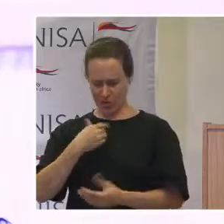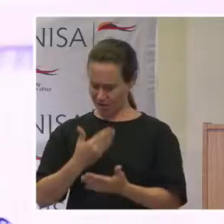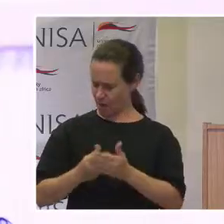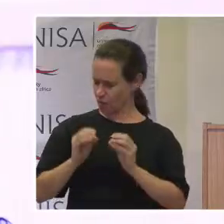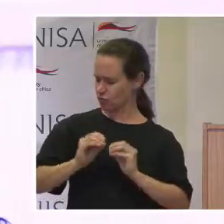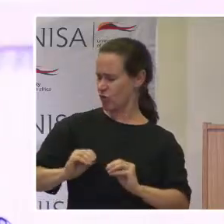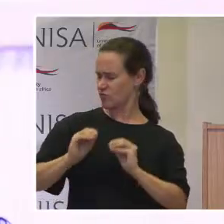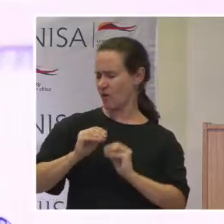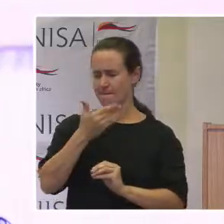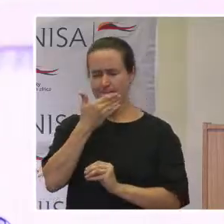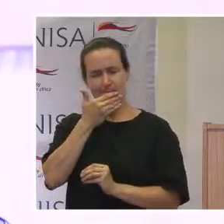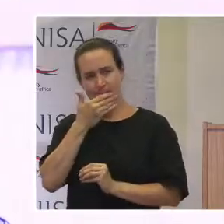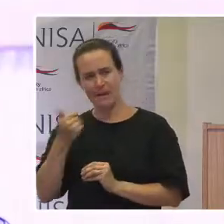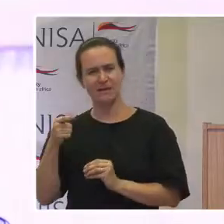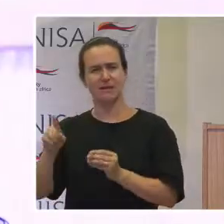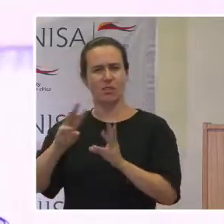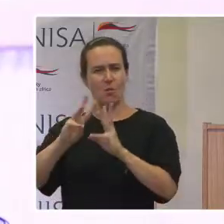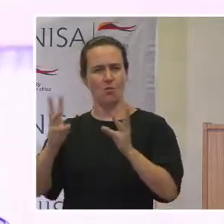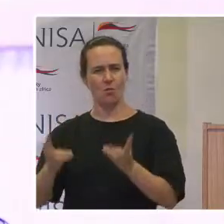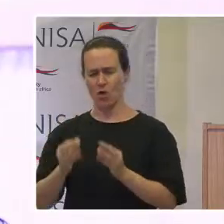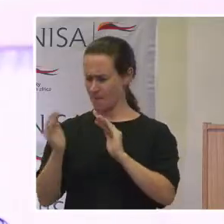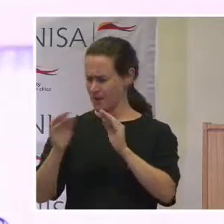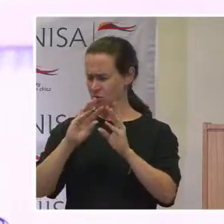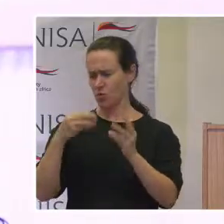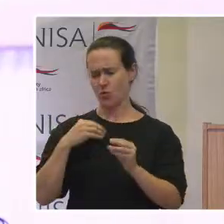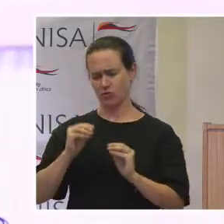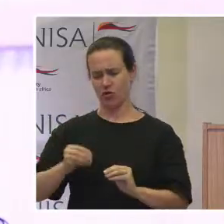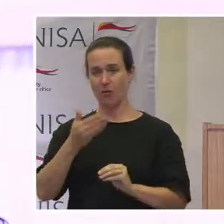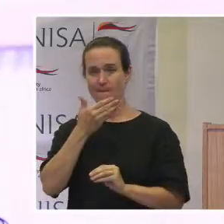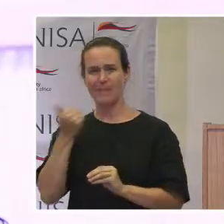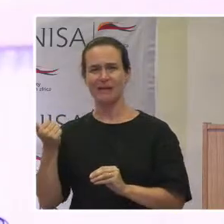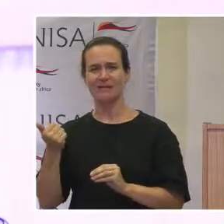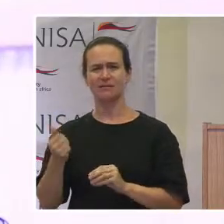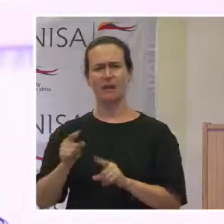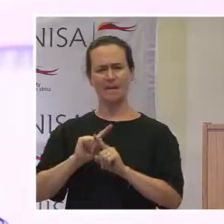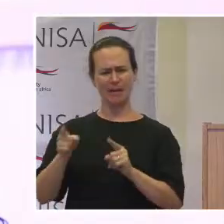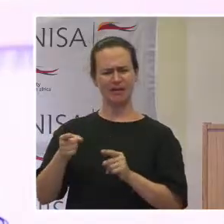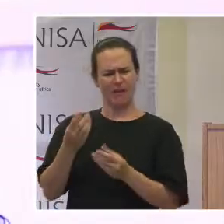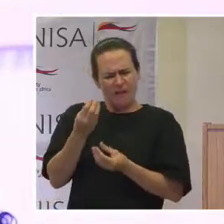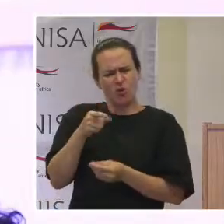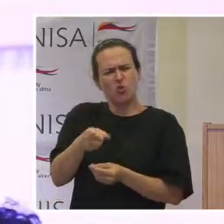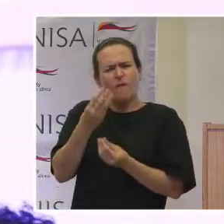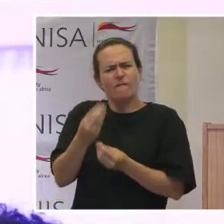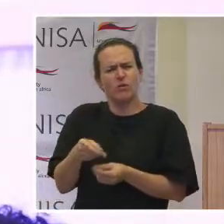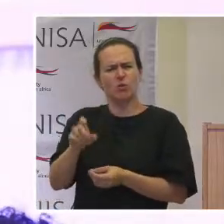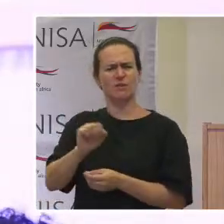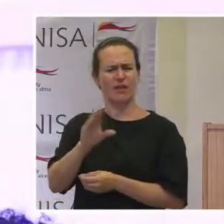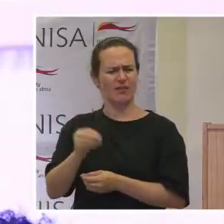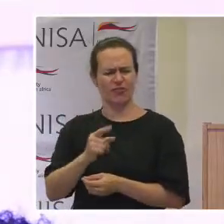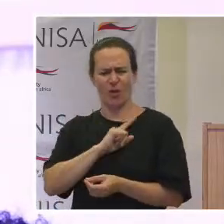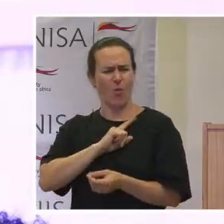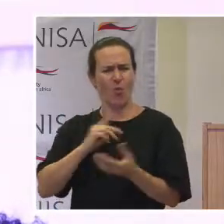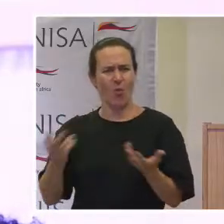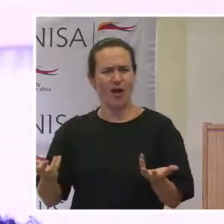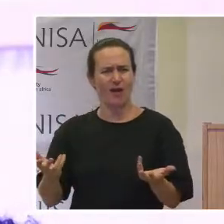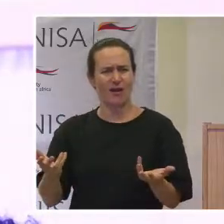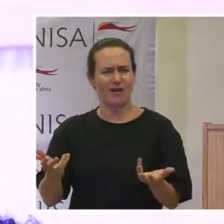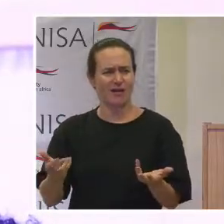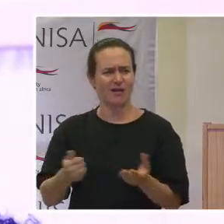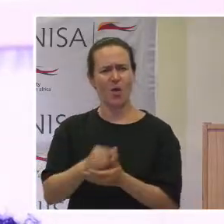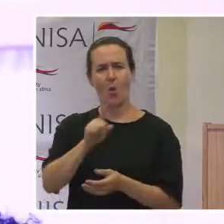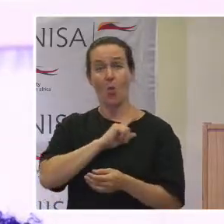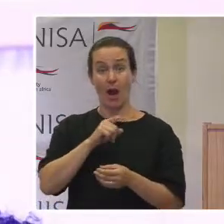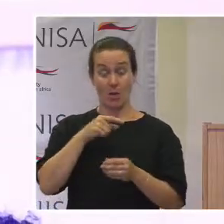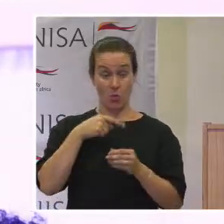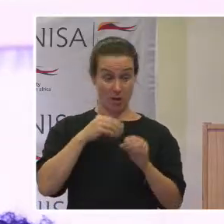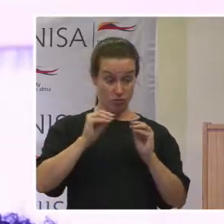in the world. We're training world standard pilots, right? But we are short of pilots. So what are we doing? Why are we losing our